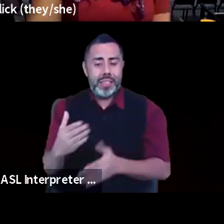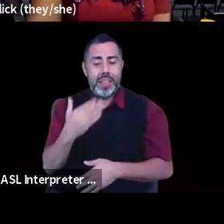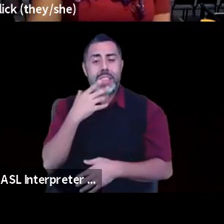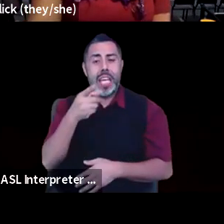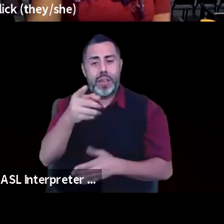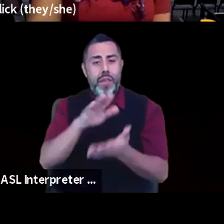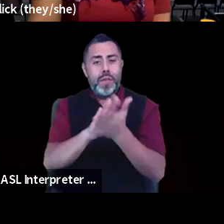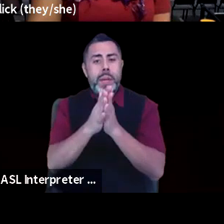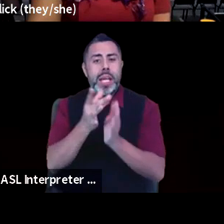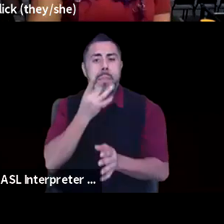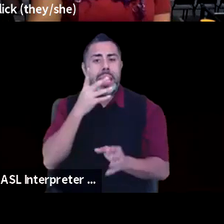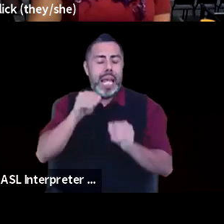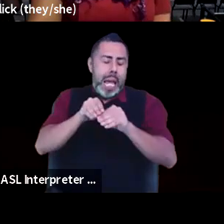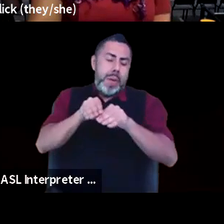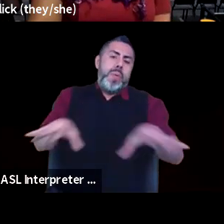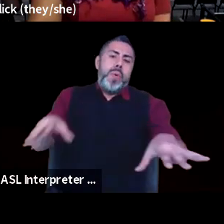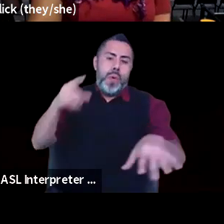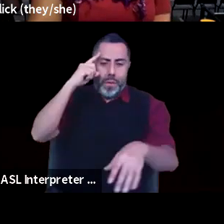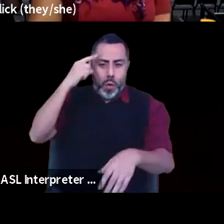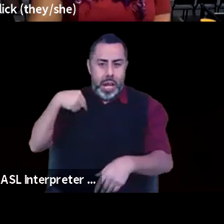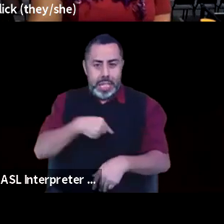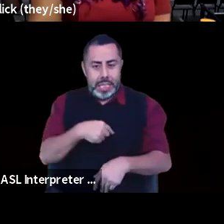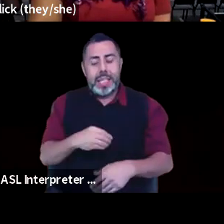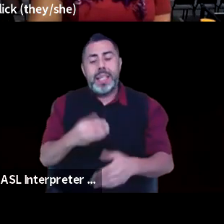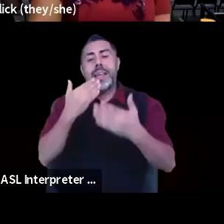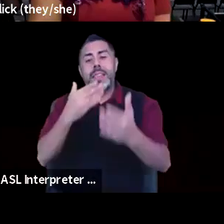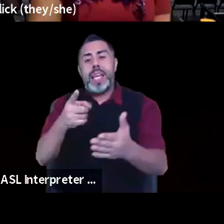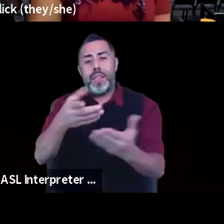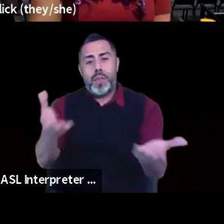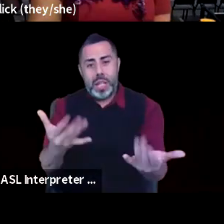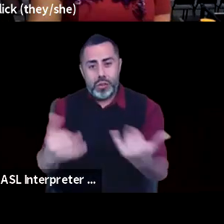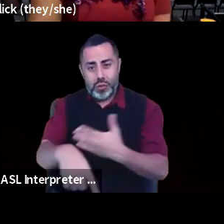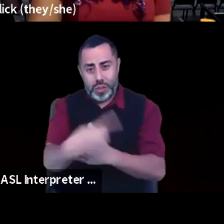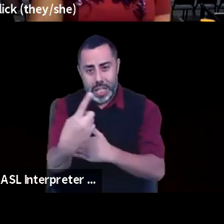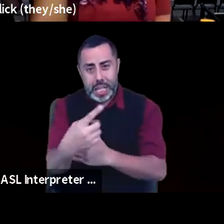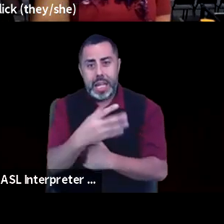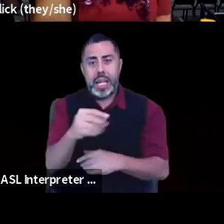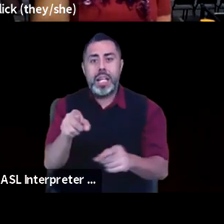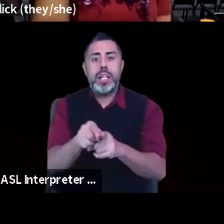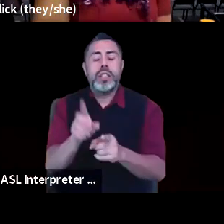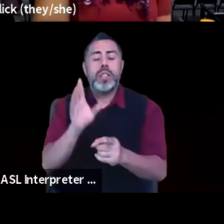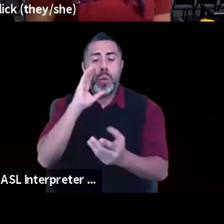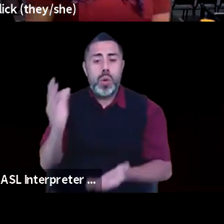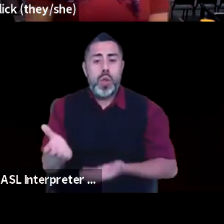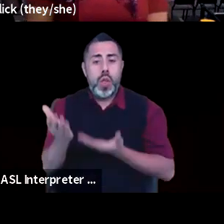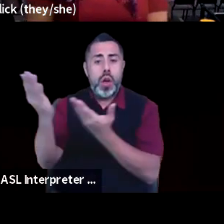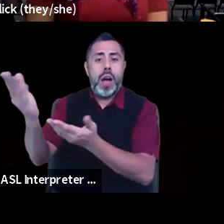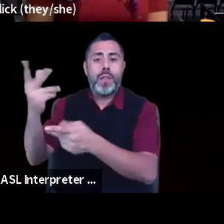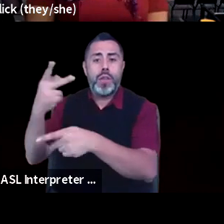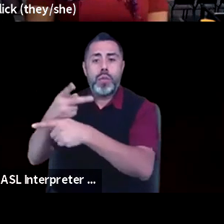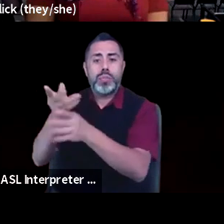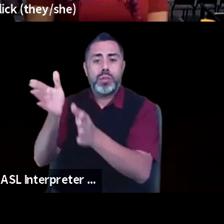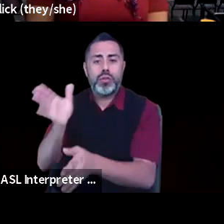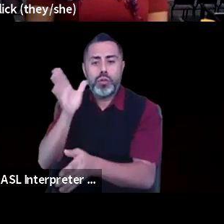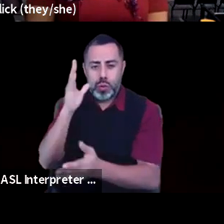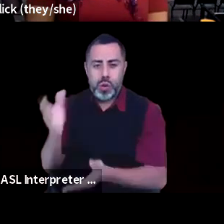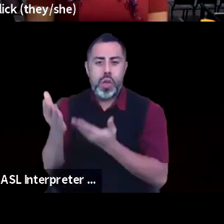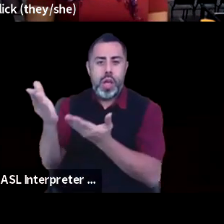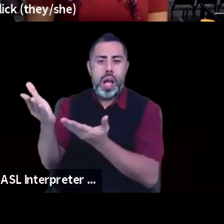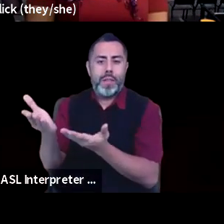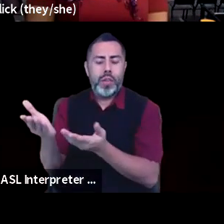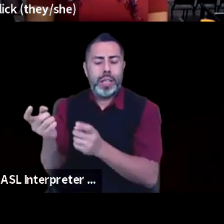And thank you for being with us today. And we're gonna offer, the producers are gonna offer a little closing, but just